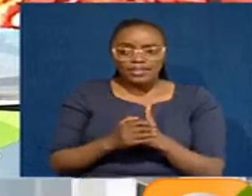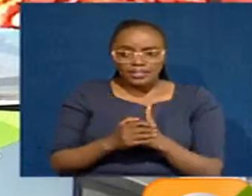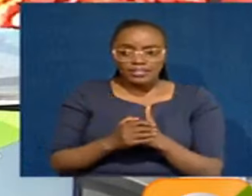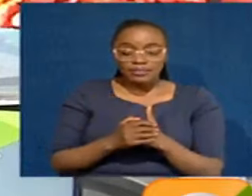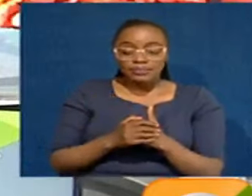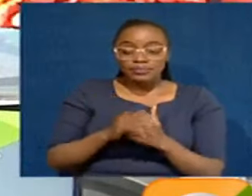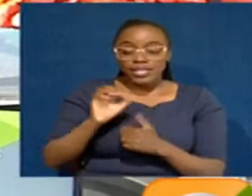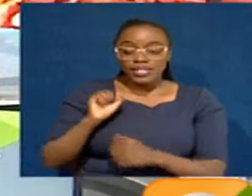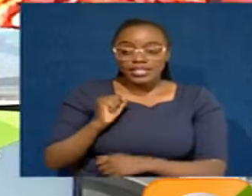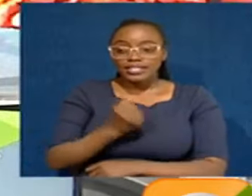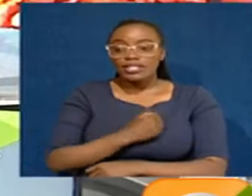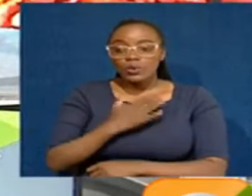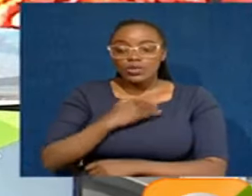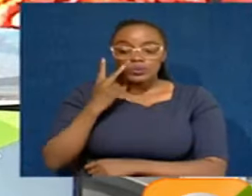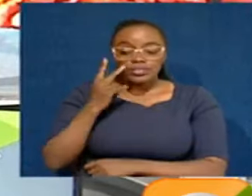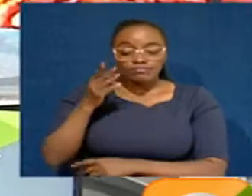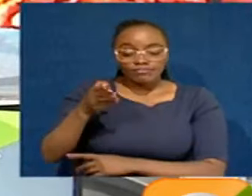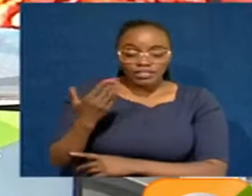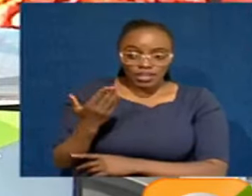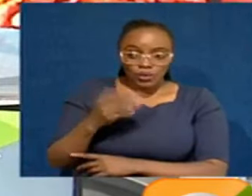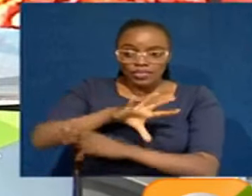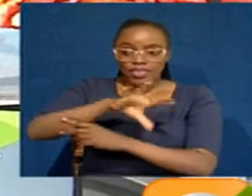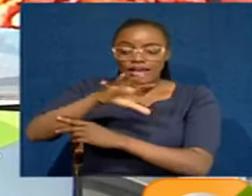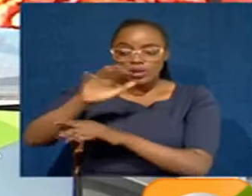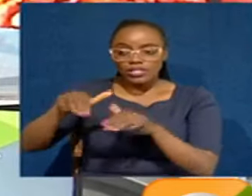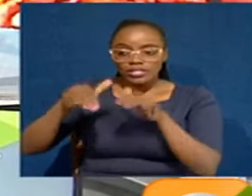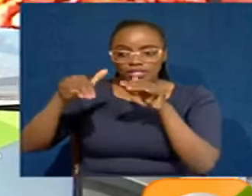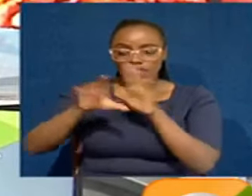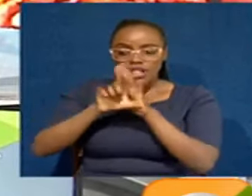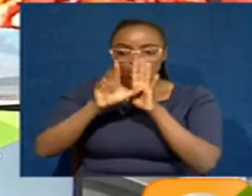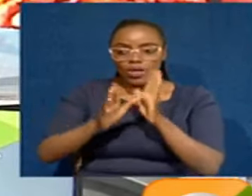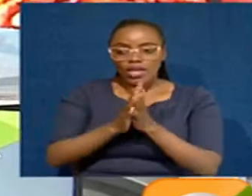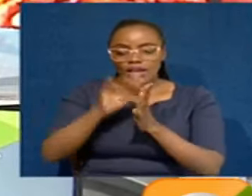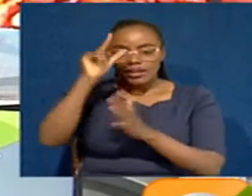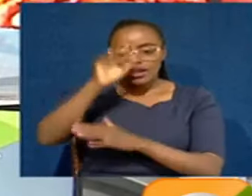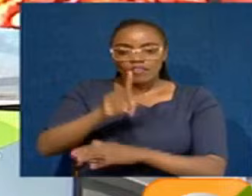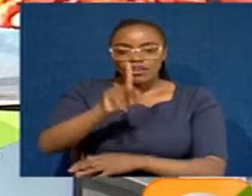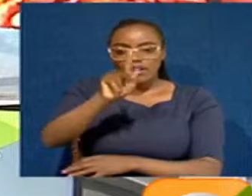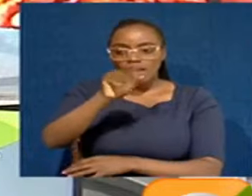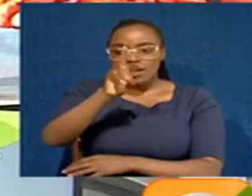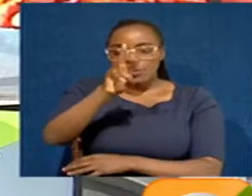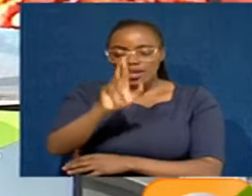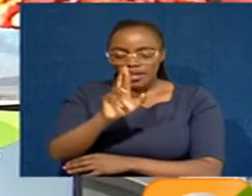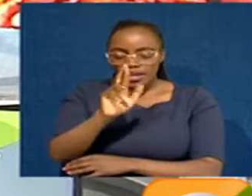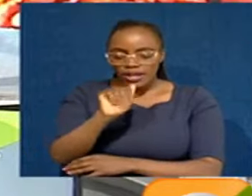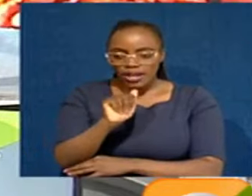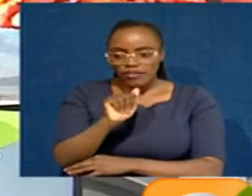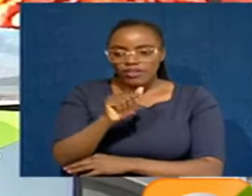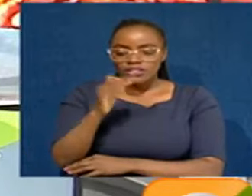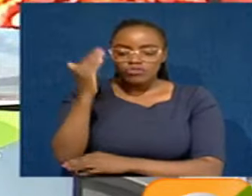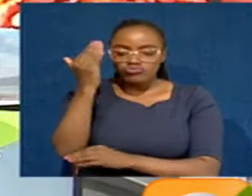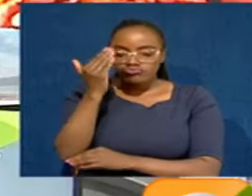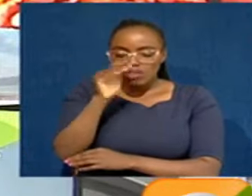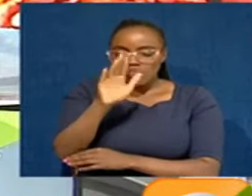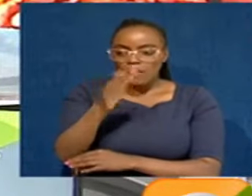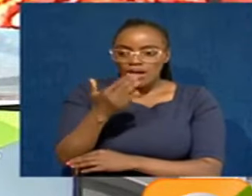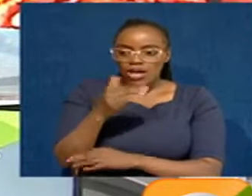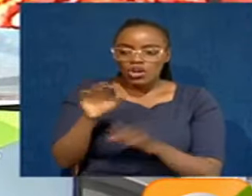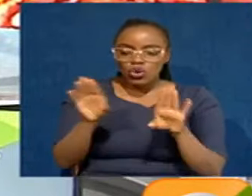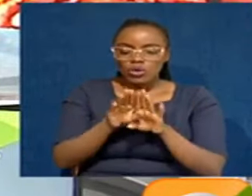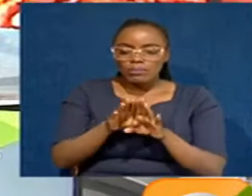at the Senate. We now want to take you there, where the County Assembly's lawyers and Governor Kawira Mwangaza's advocates are presenting their